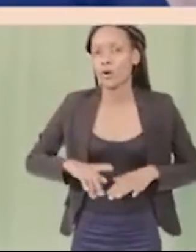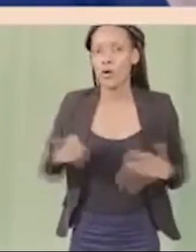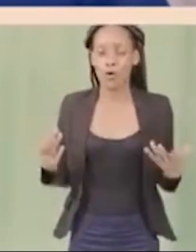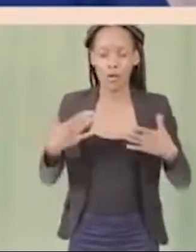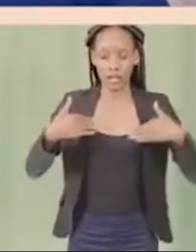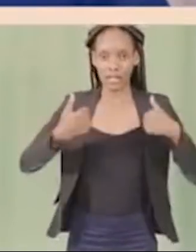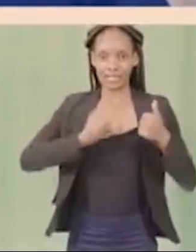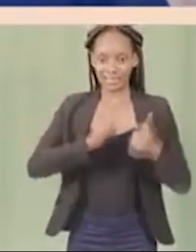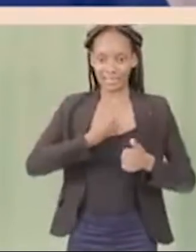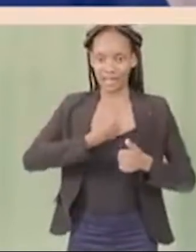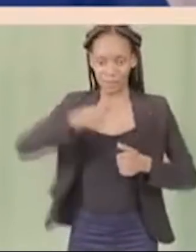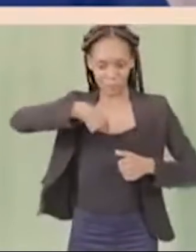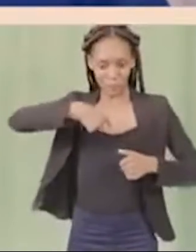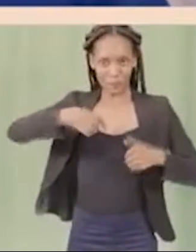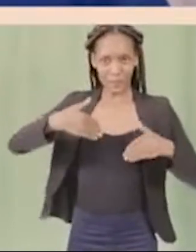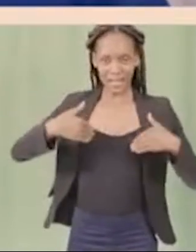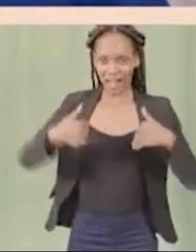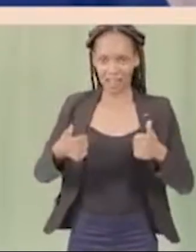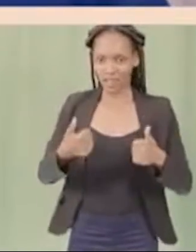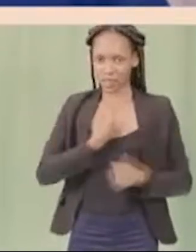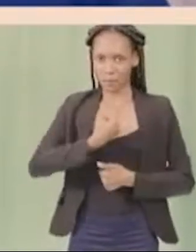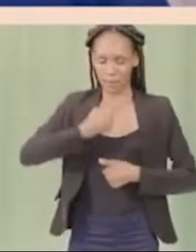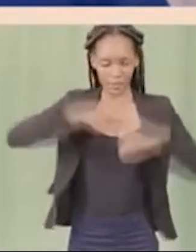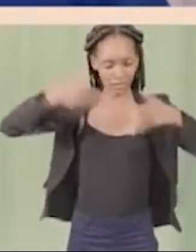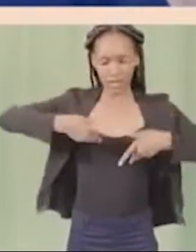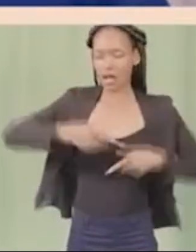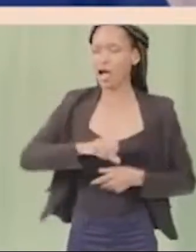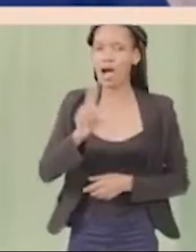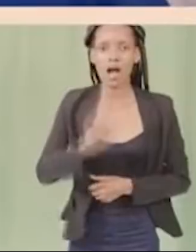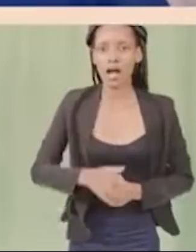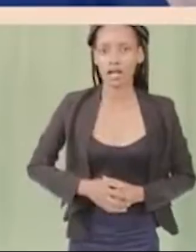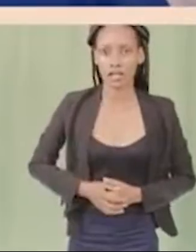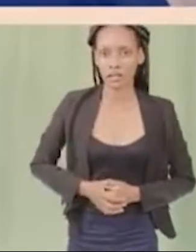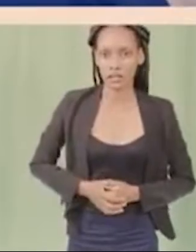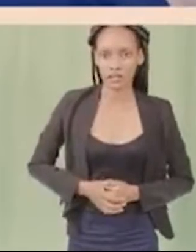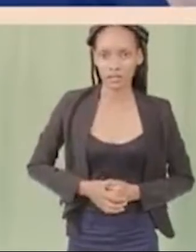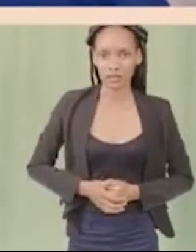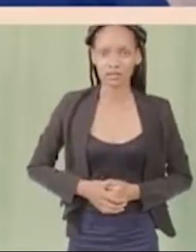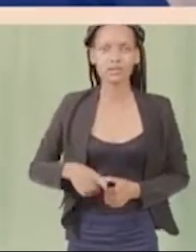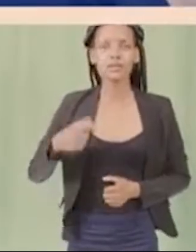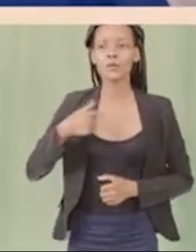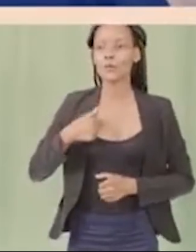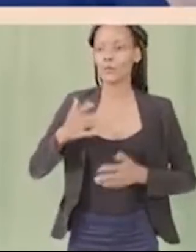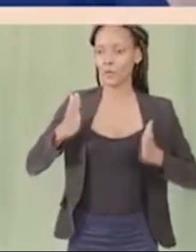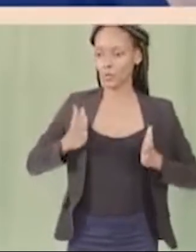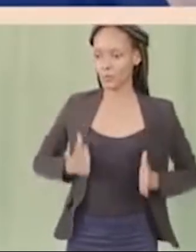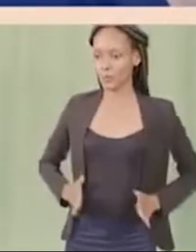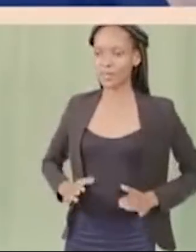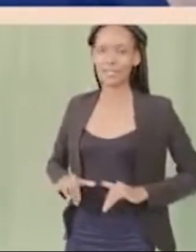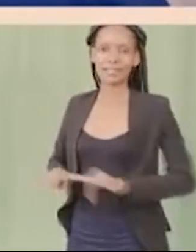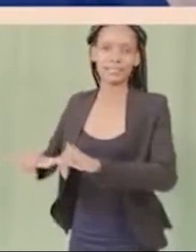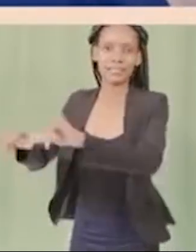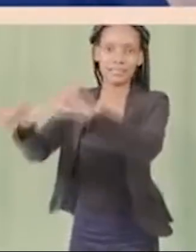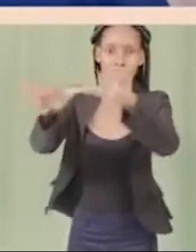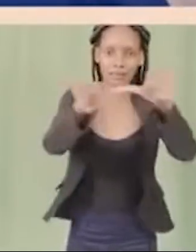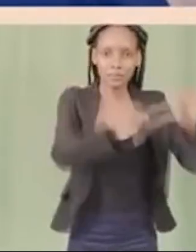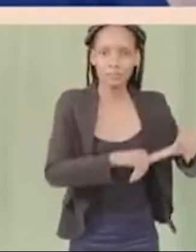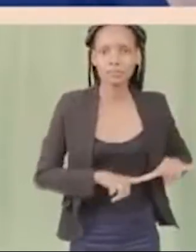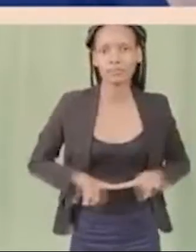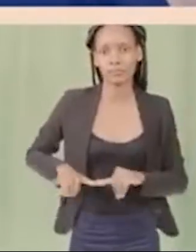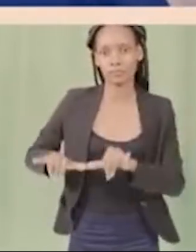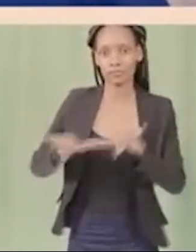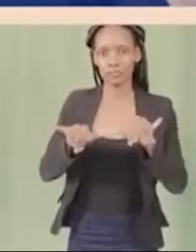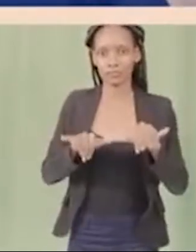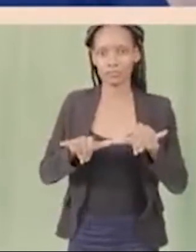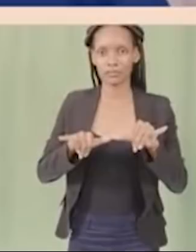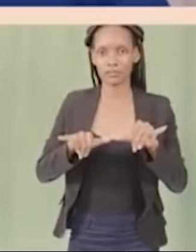safety. It is a fight to preserve our common humanity. And it means